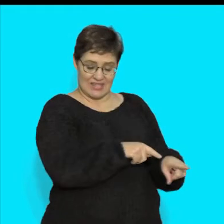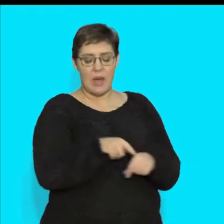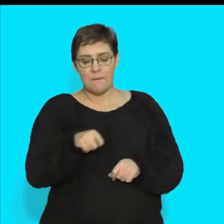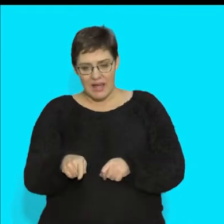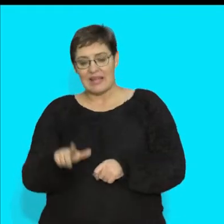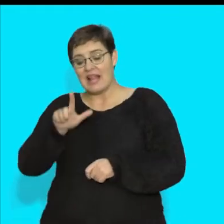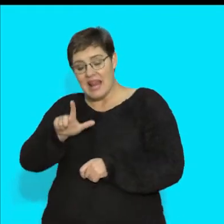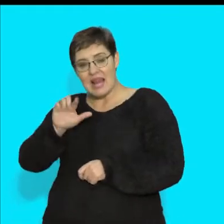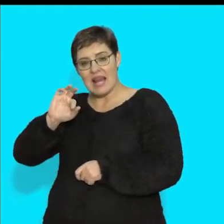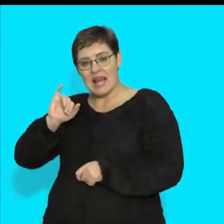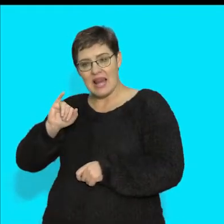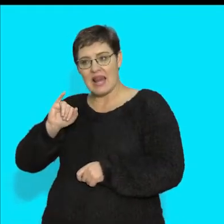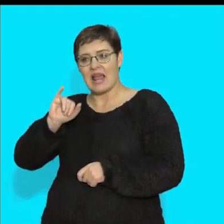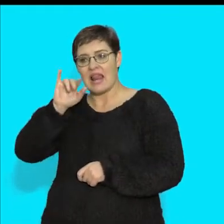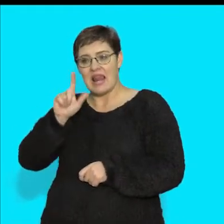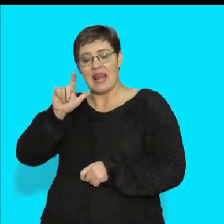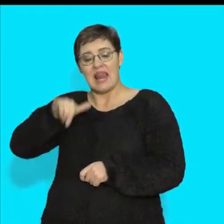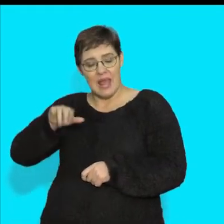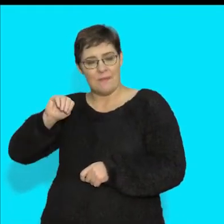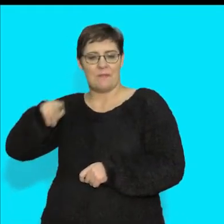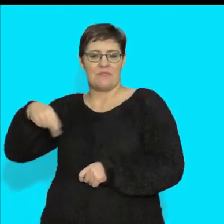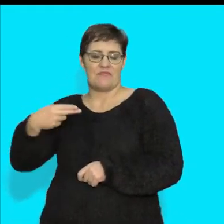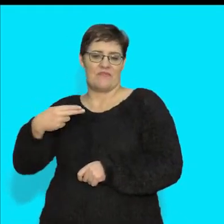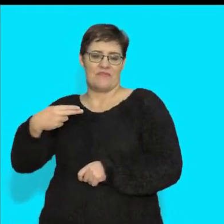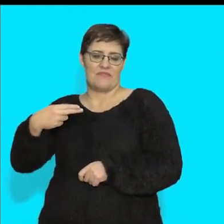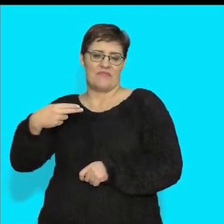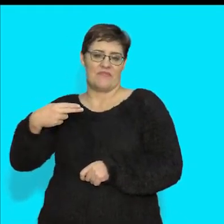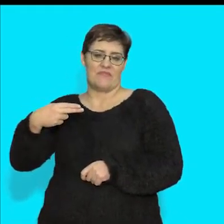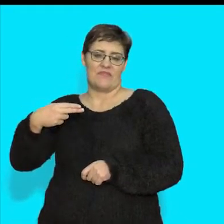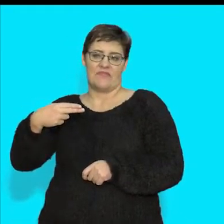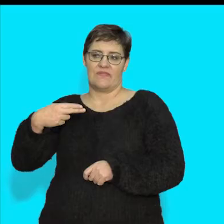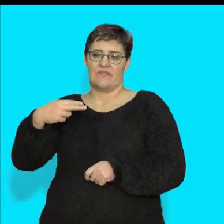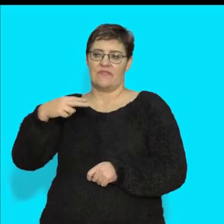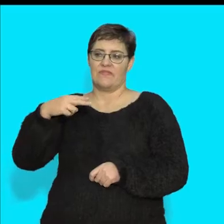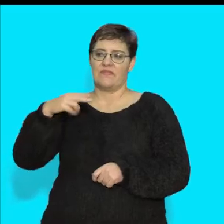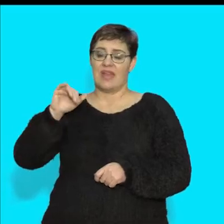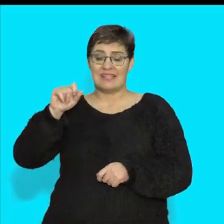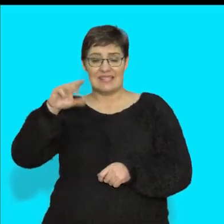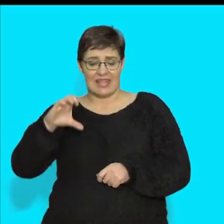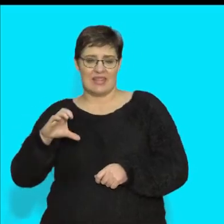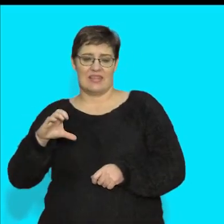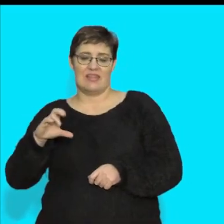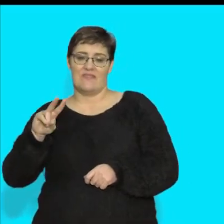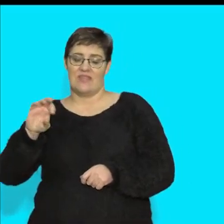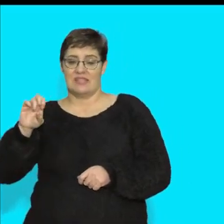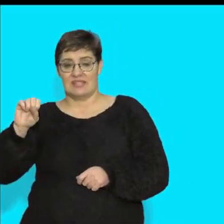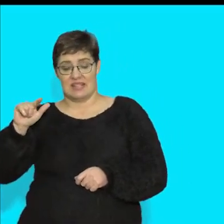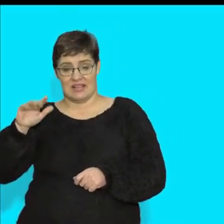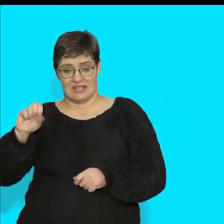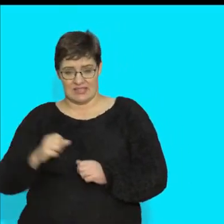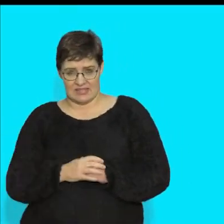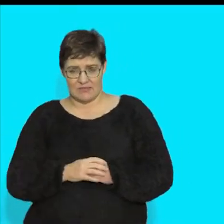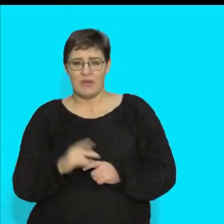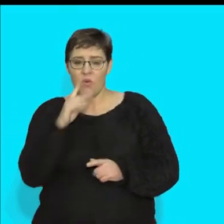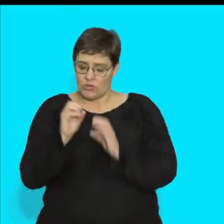lymph vessels, but it's also this network of tubes. All right, now, most